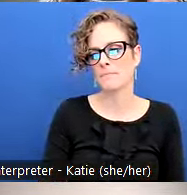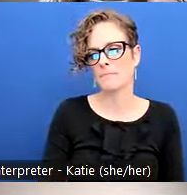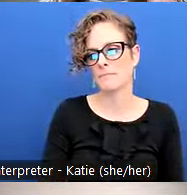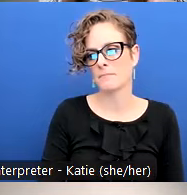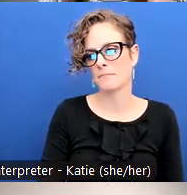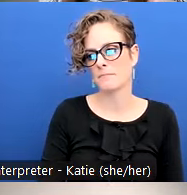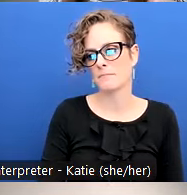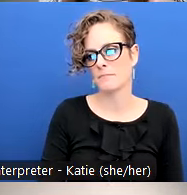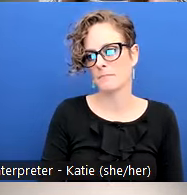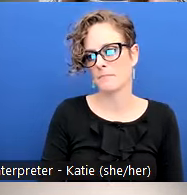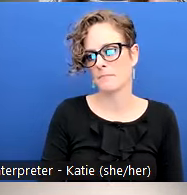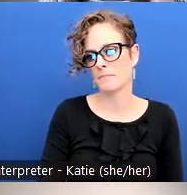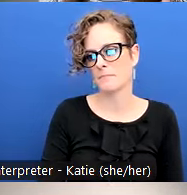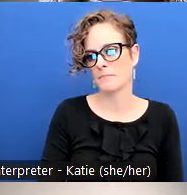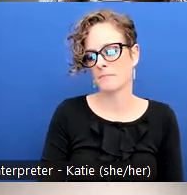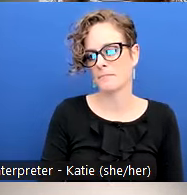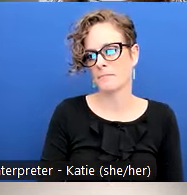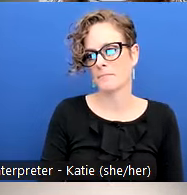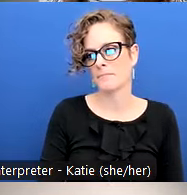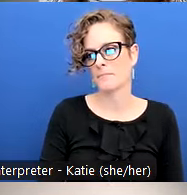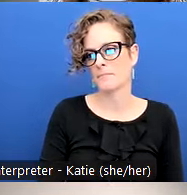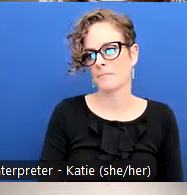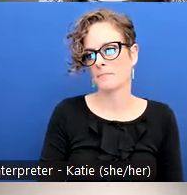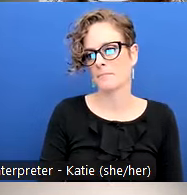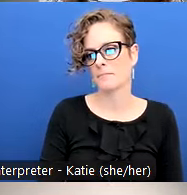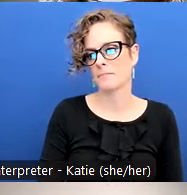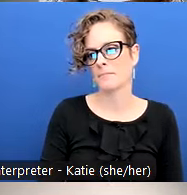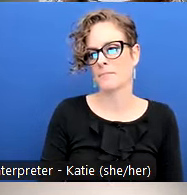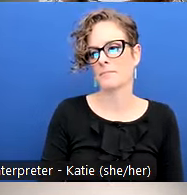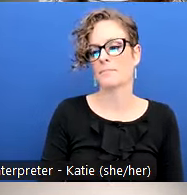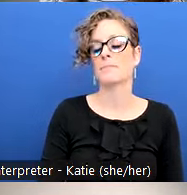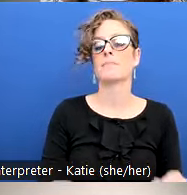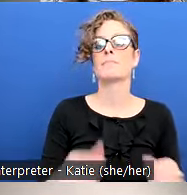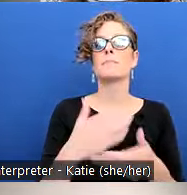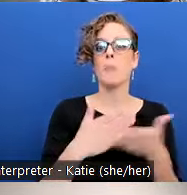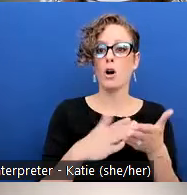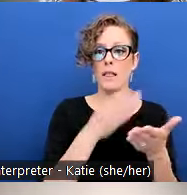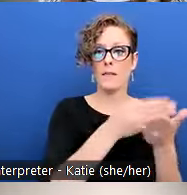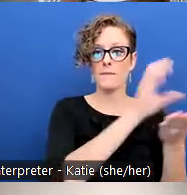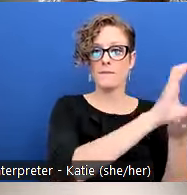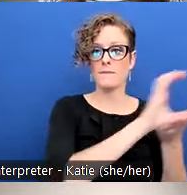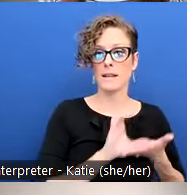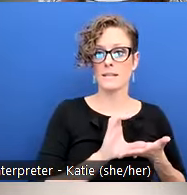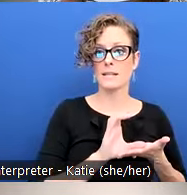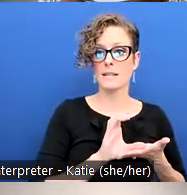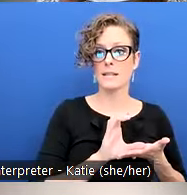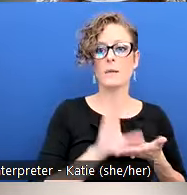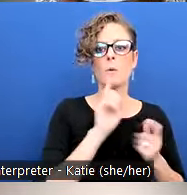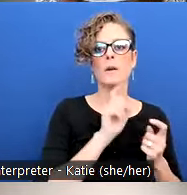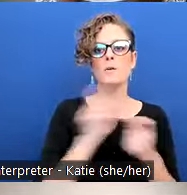This part of the funding will be awarded to programs that have already applied for VOCA